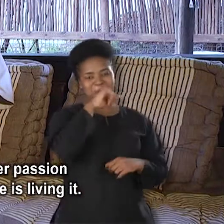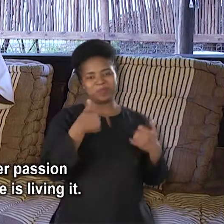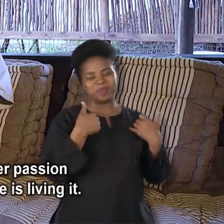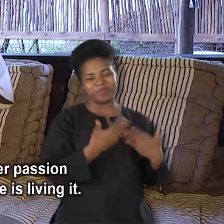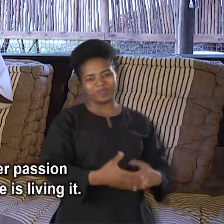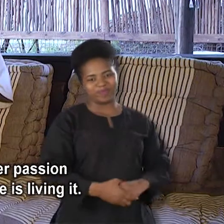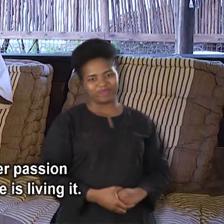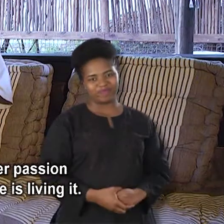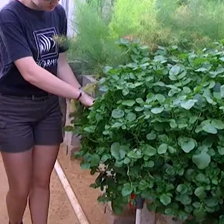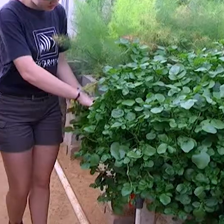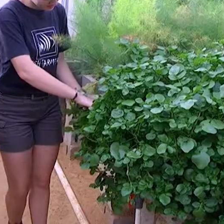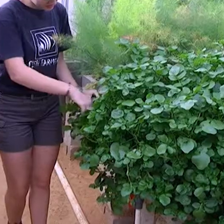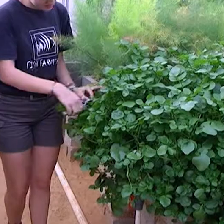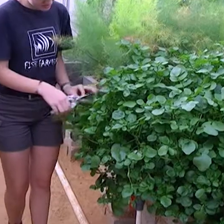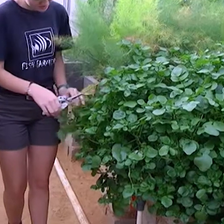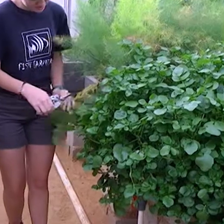actually just living her passion.